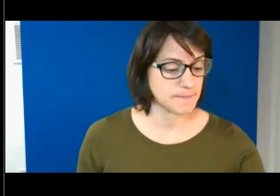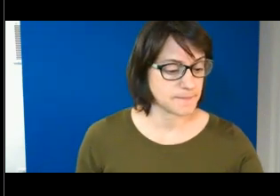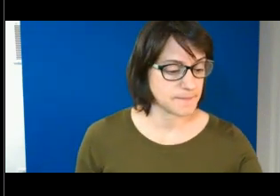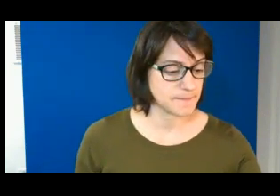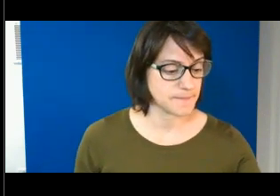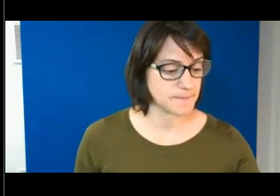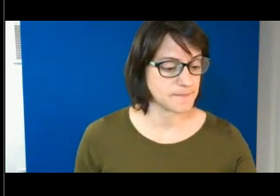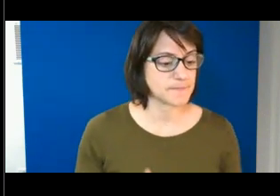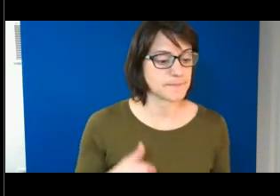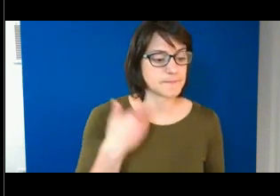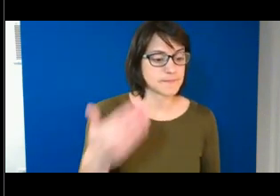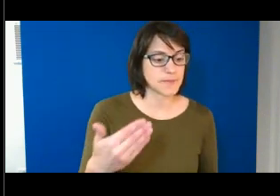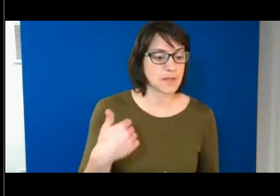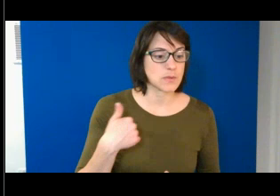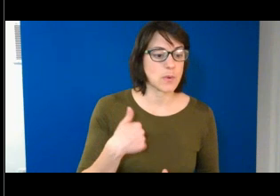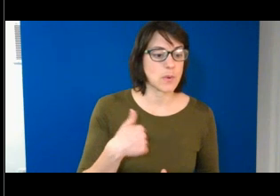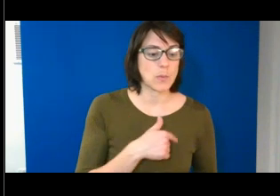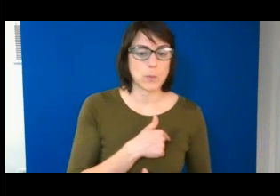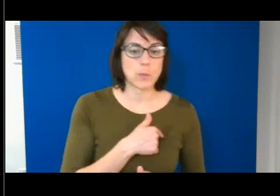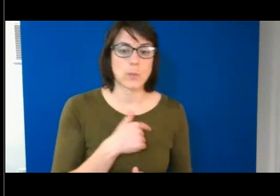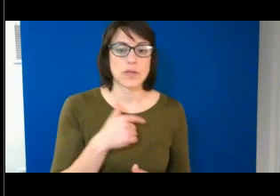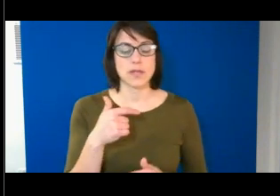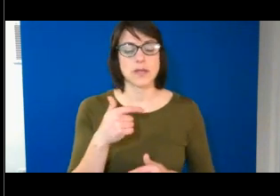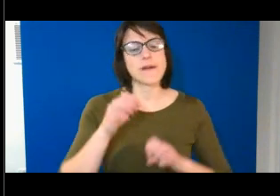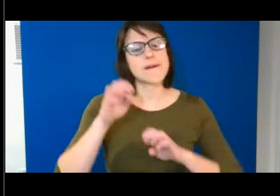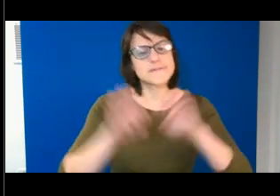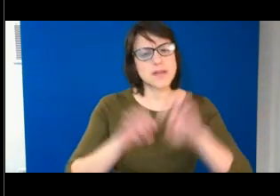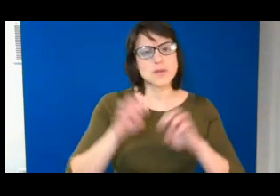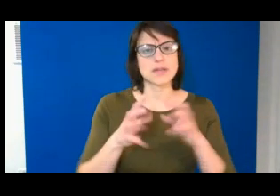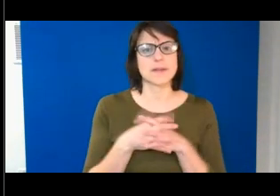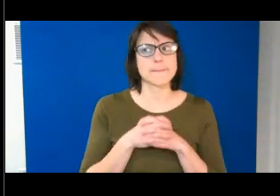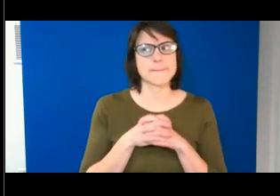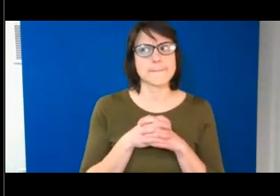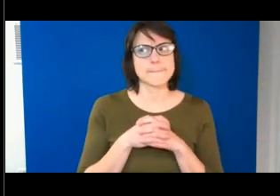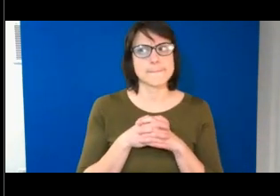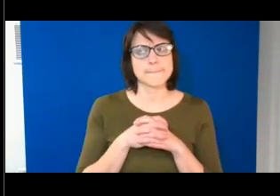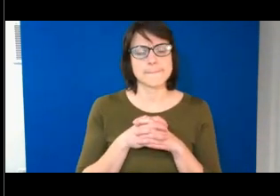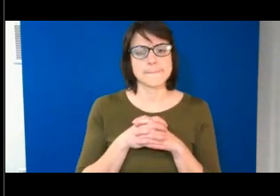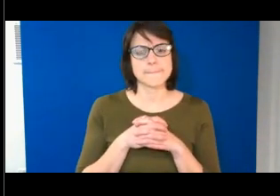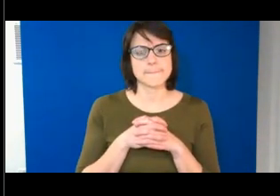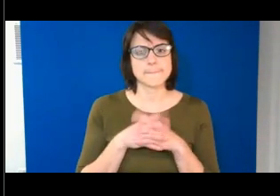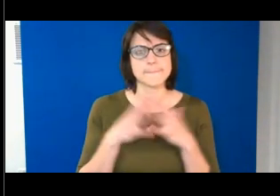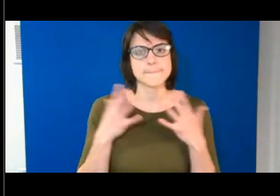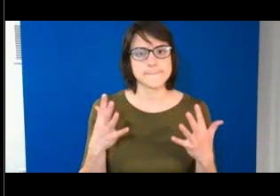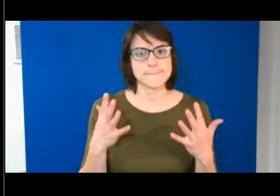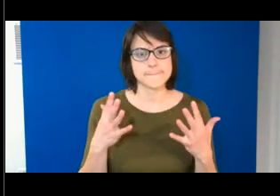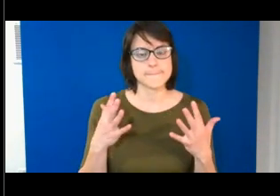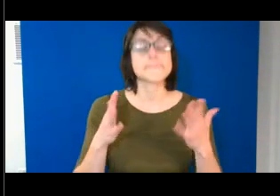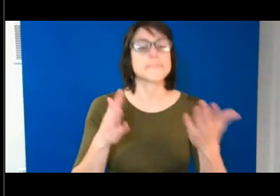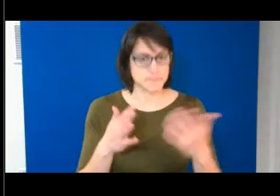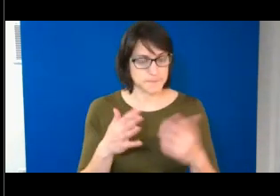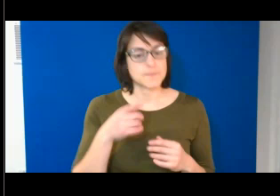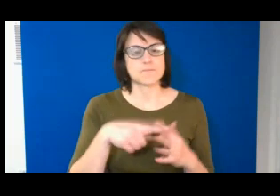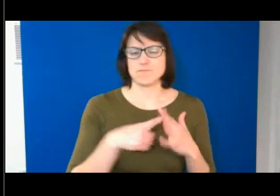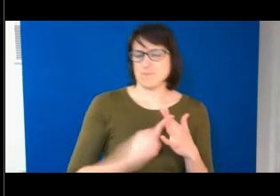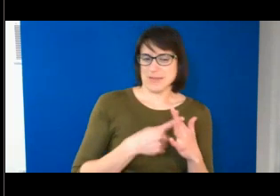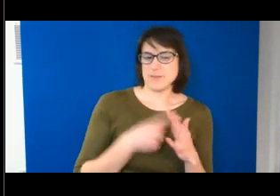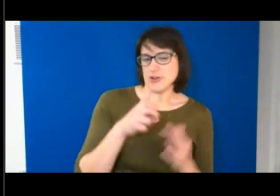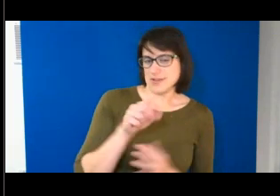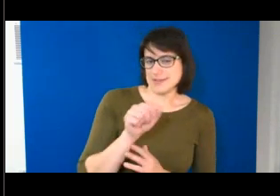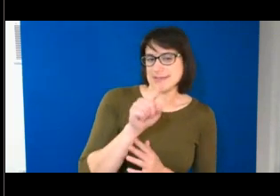are we ready to, we can go to the next slide. And so this is very preliminary data. We do follow